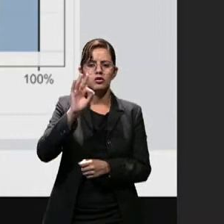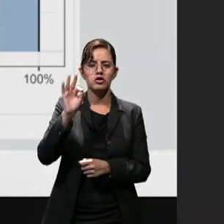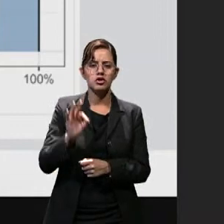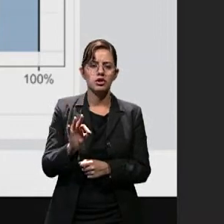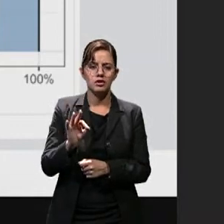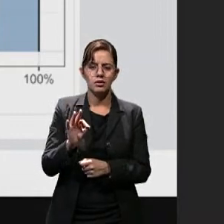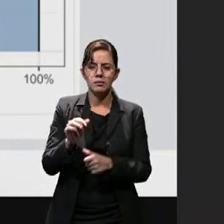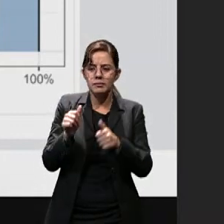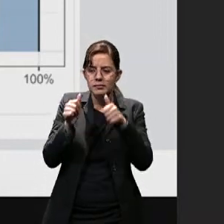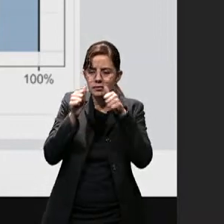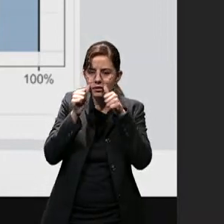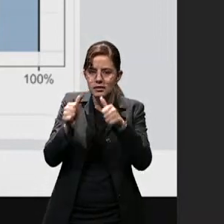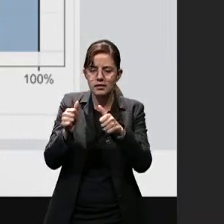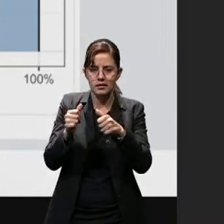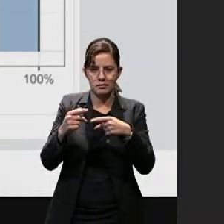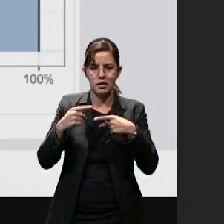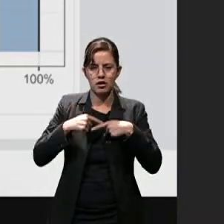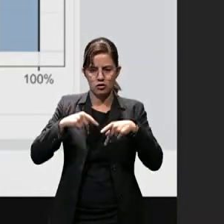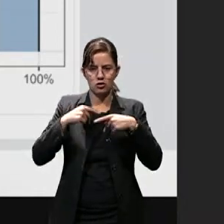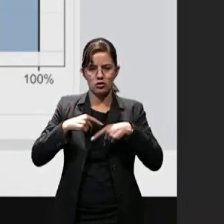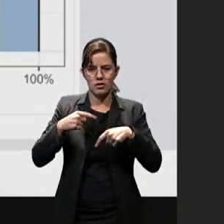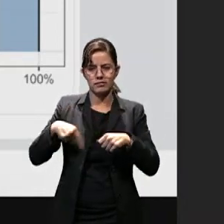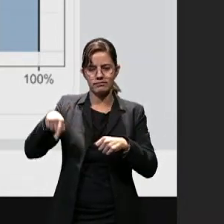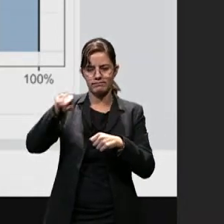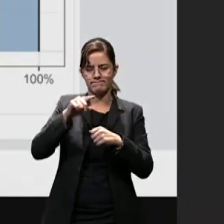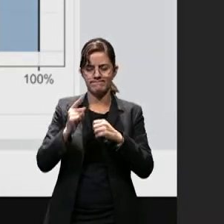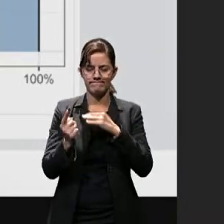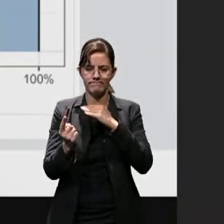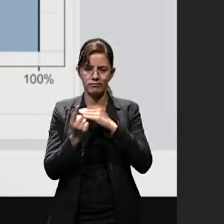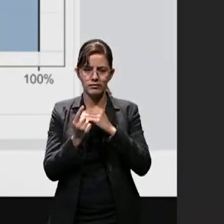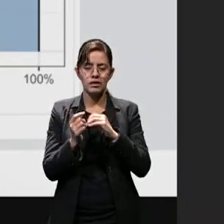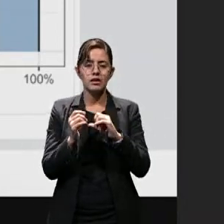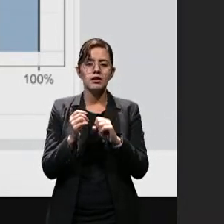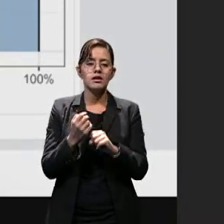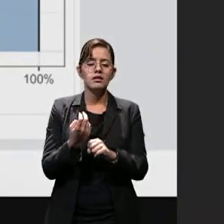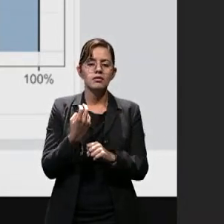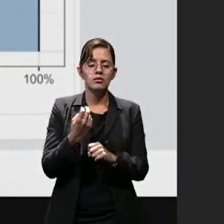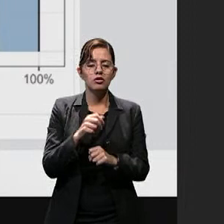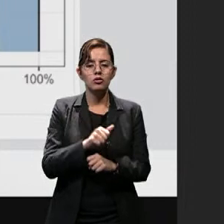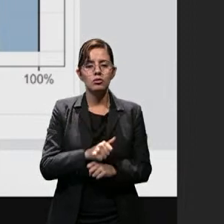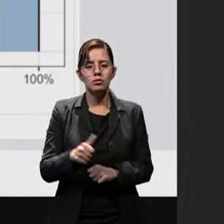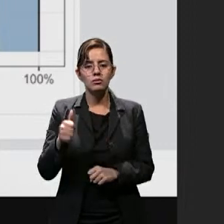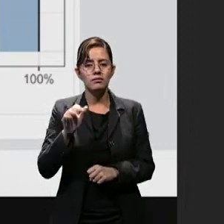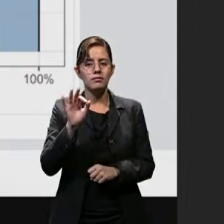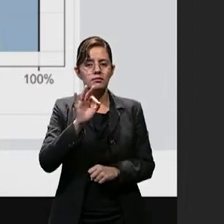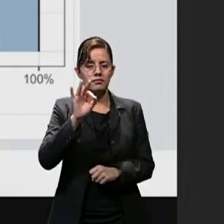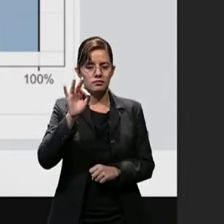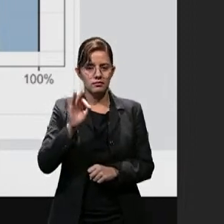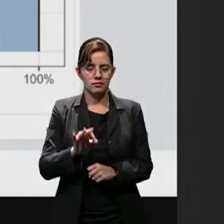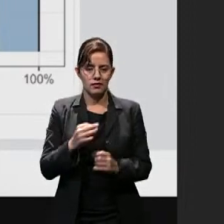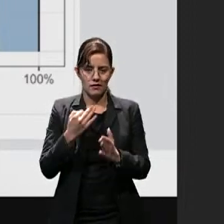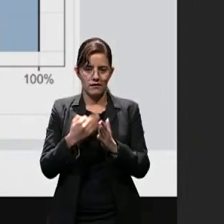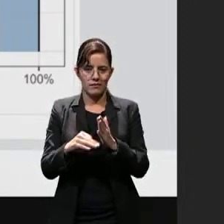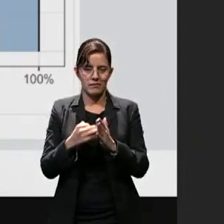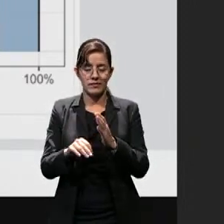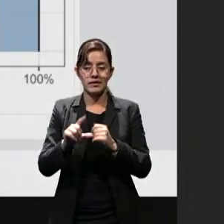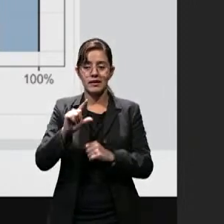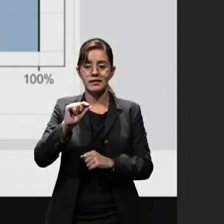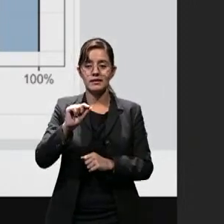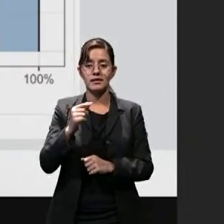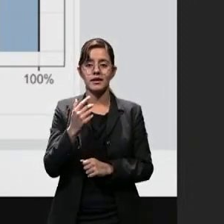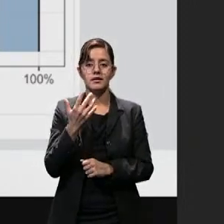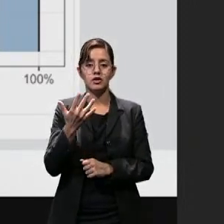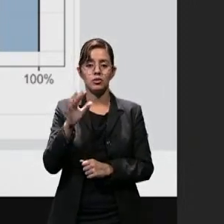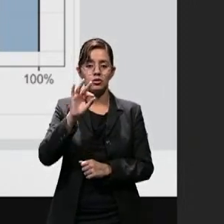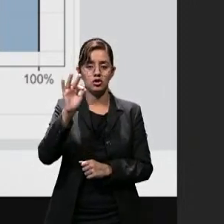service 75% of our voters. So there's a lot of urban voters, but there are a lot of election